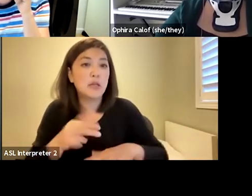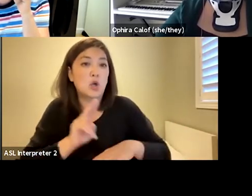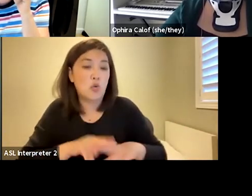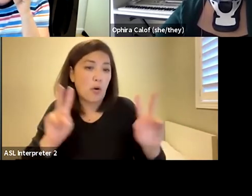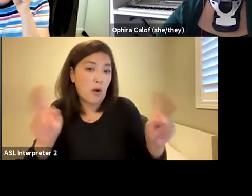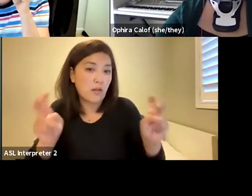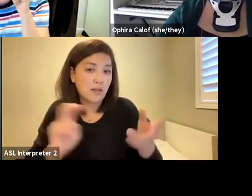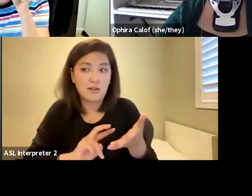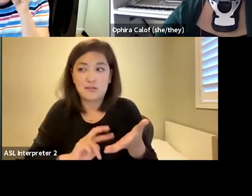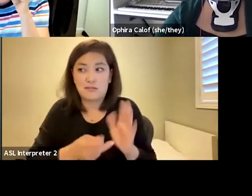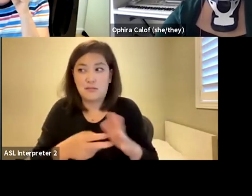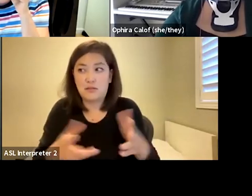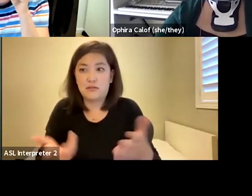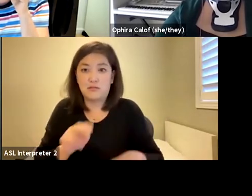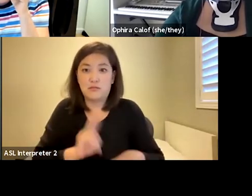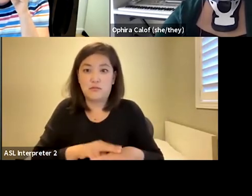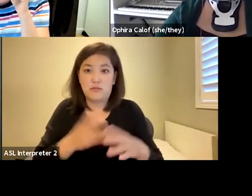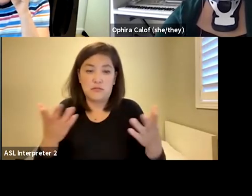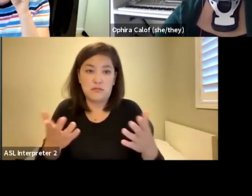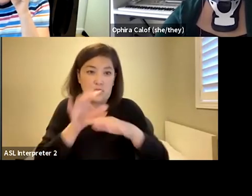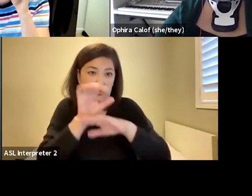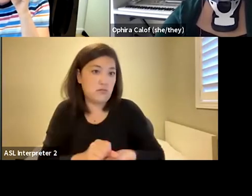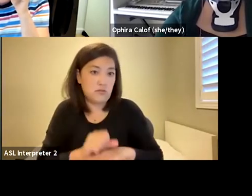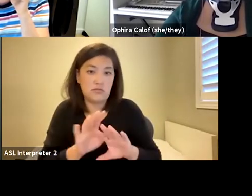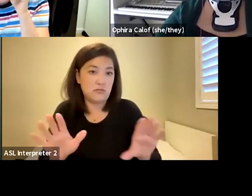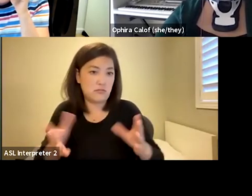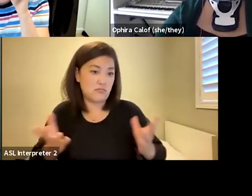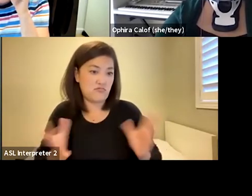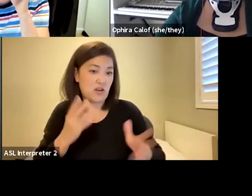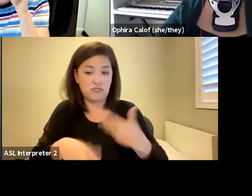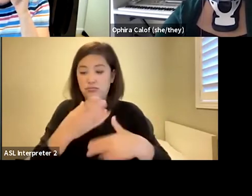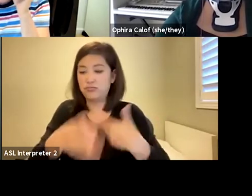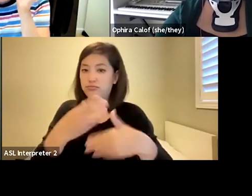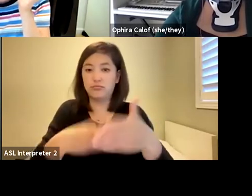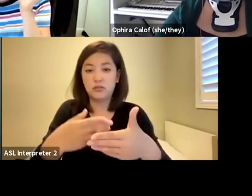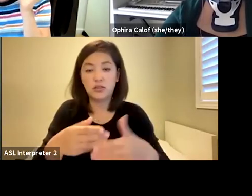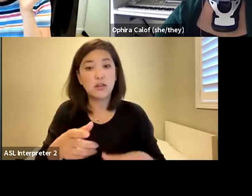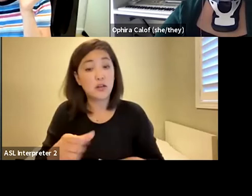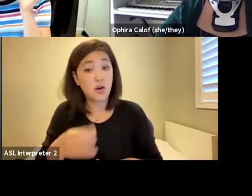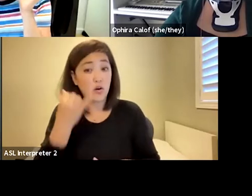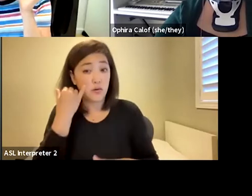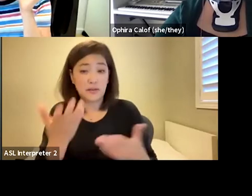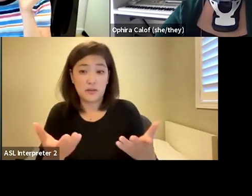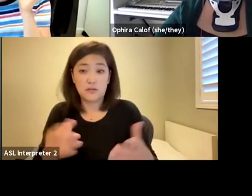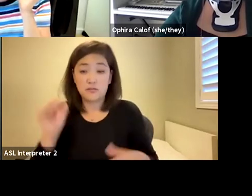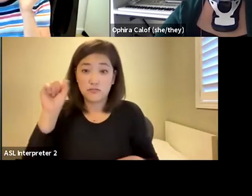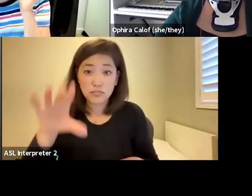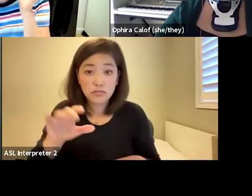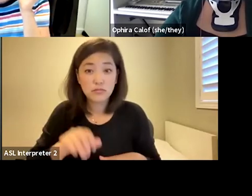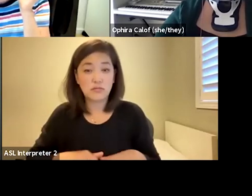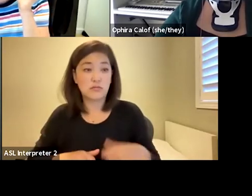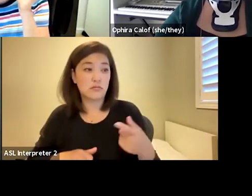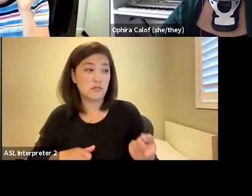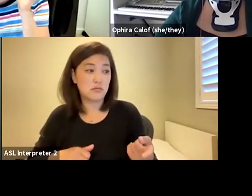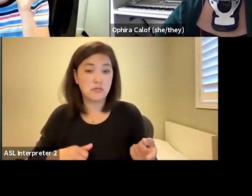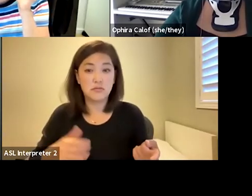it'll be normalized and it'll be like the new status quo. So yeah, I mean, if you constantly put out in green light content,